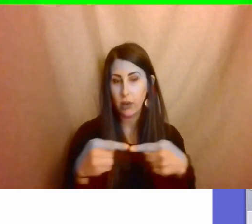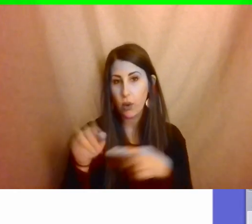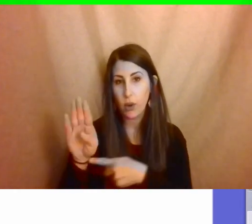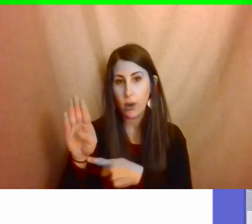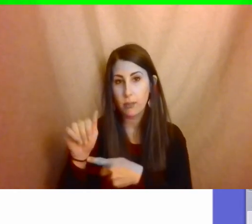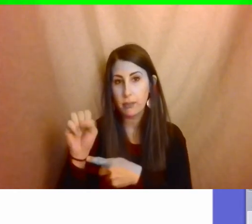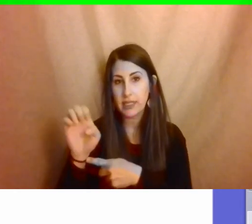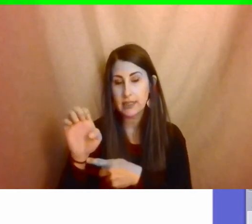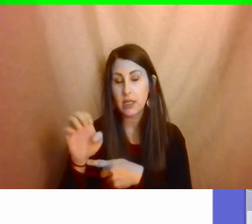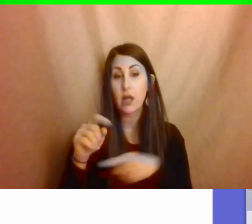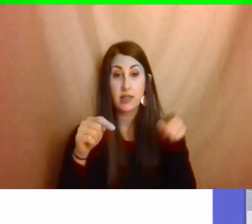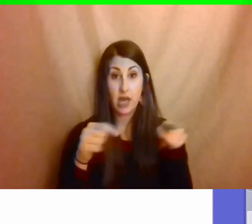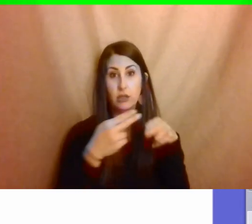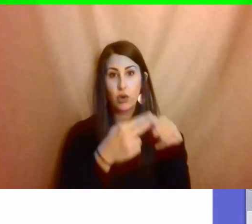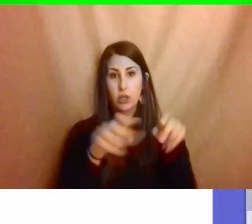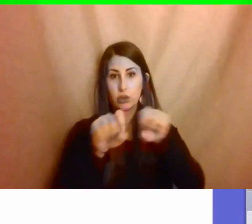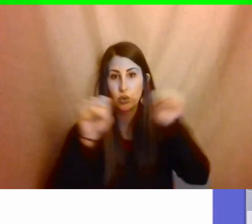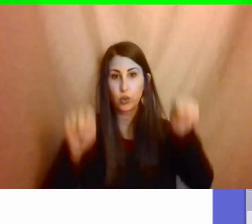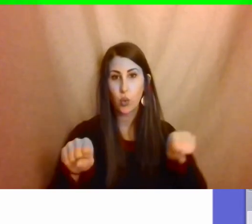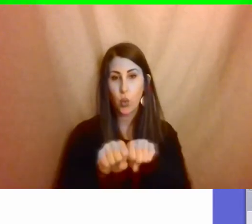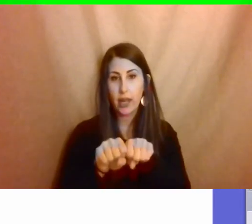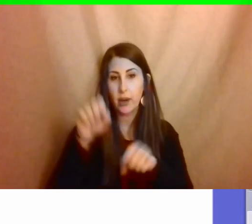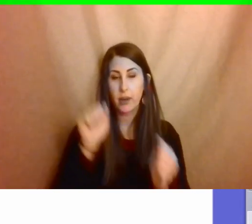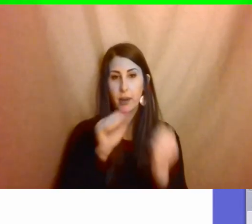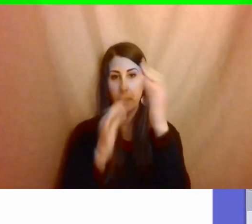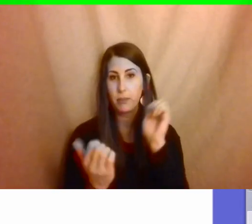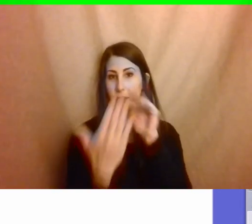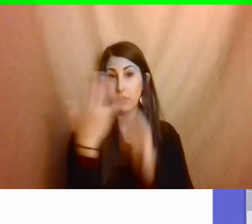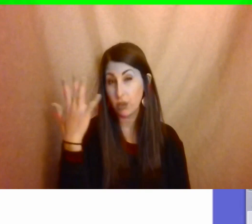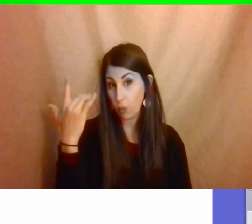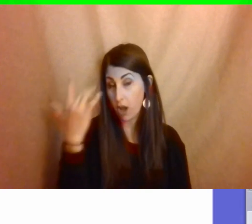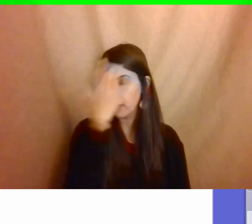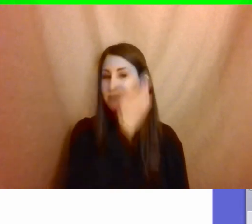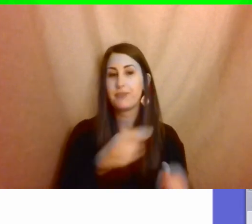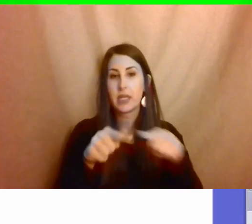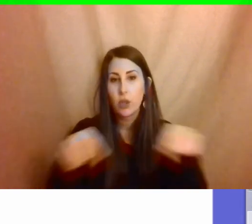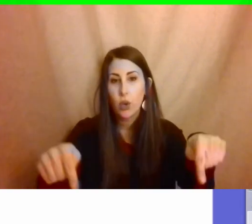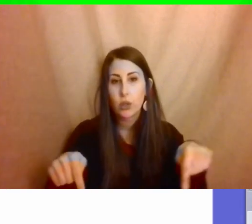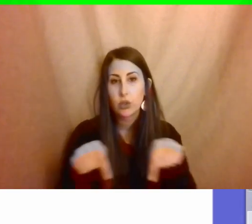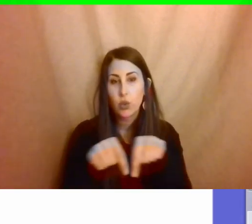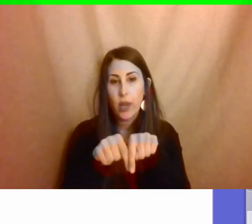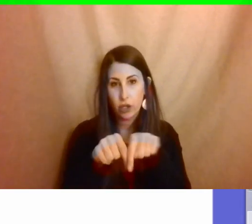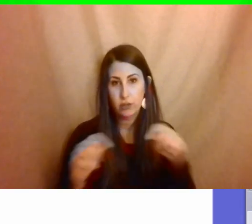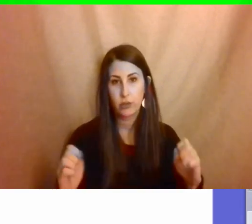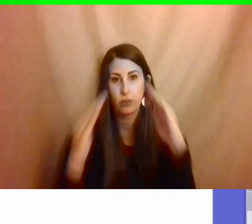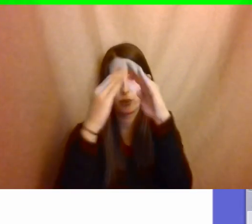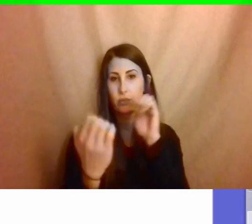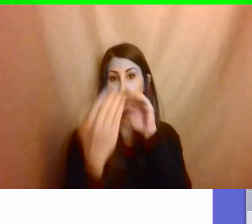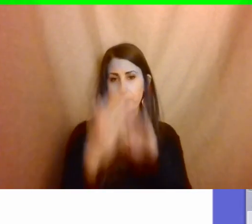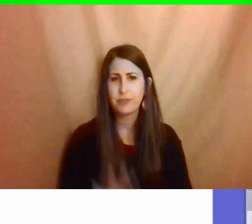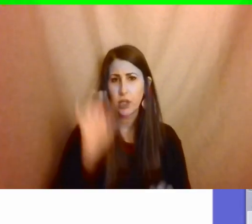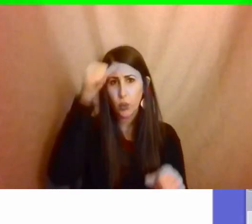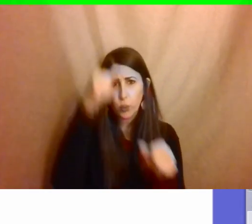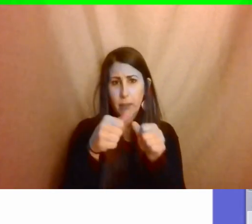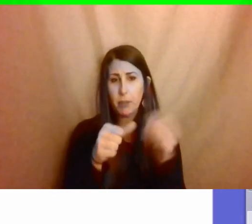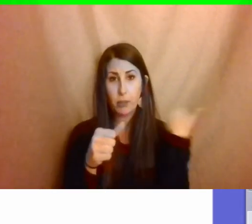a square pyramid because it has a square at the bottom. Oh, that looks like a parallelogram. Well, remember what I was talking about?